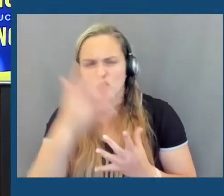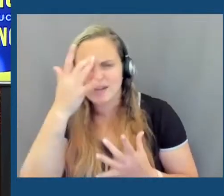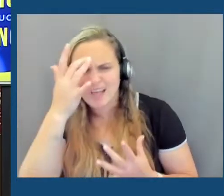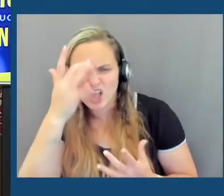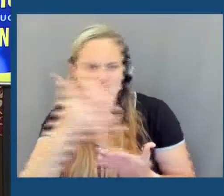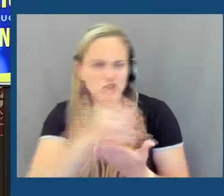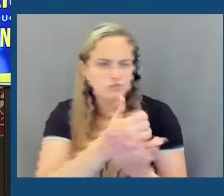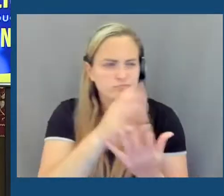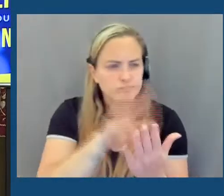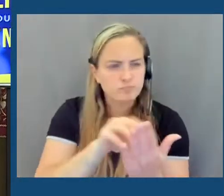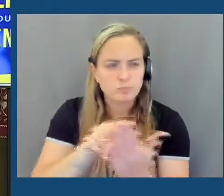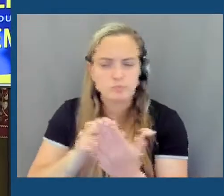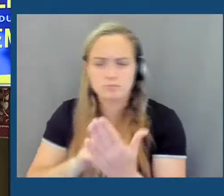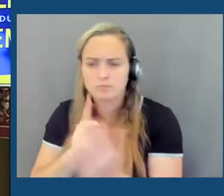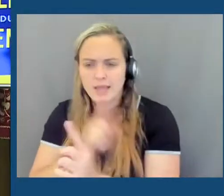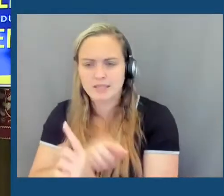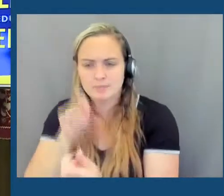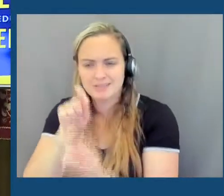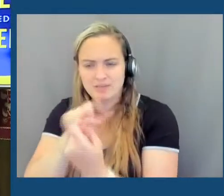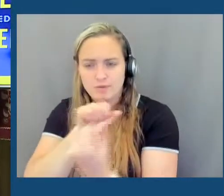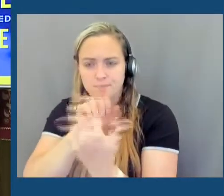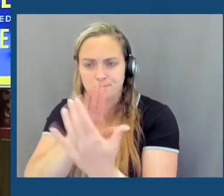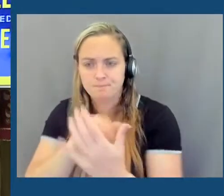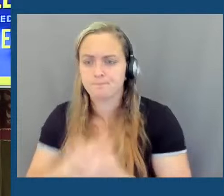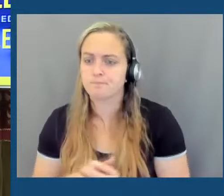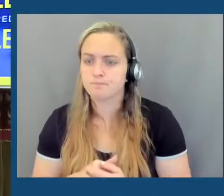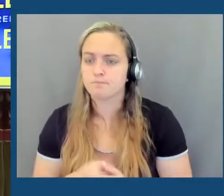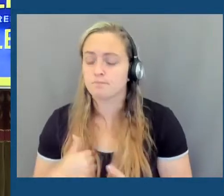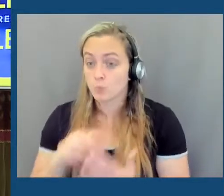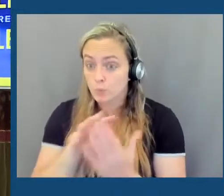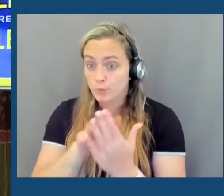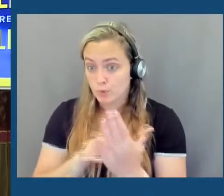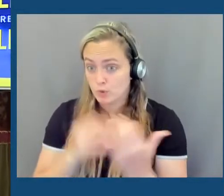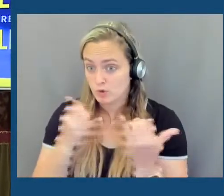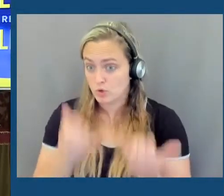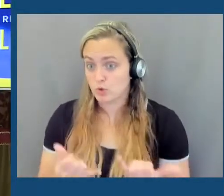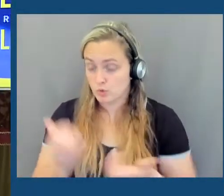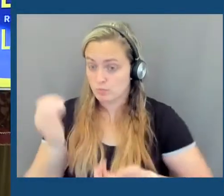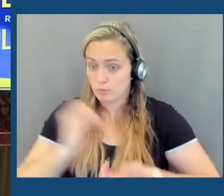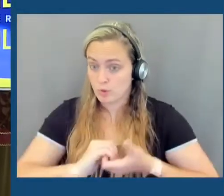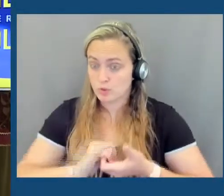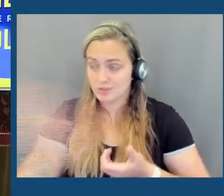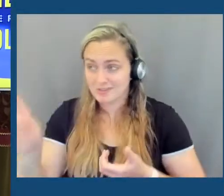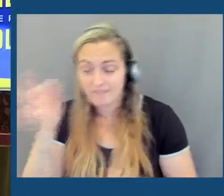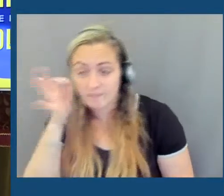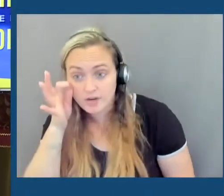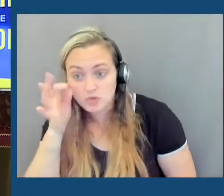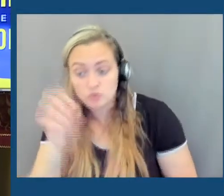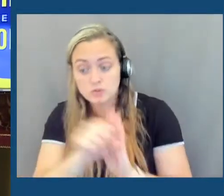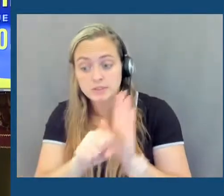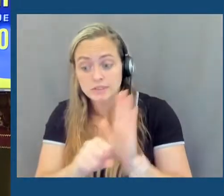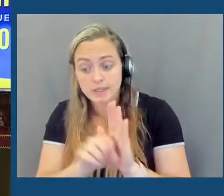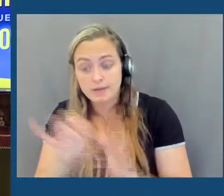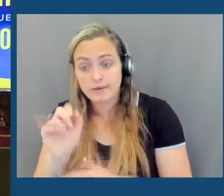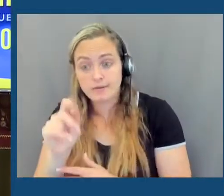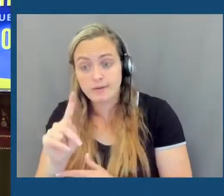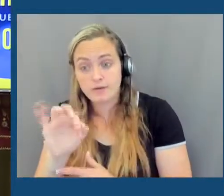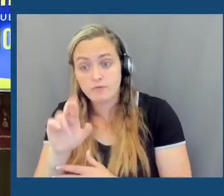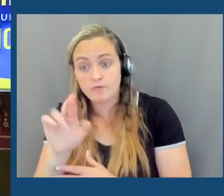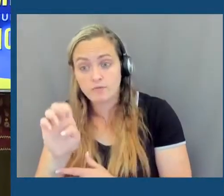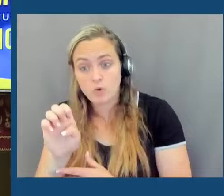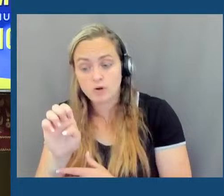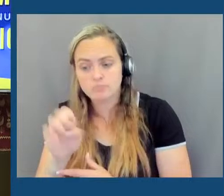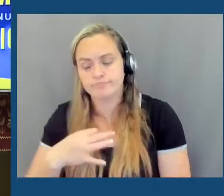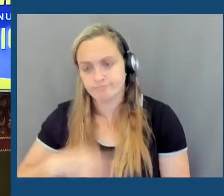targeted tactics. We've learned that our existing partnerships on the federal and the state task forces have reaped